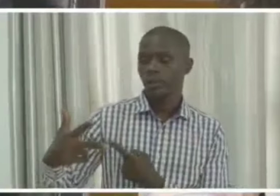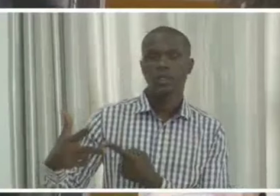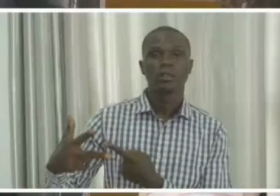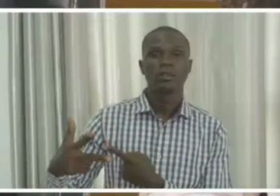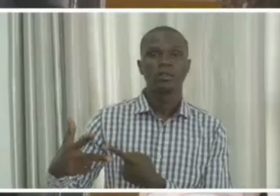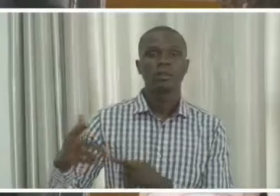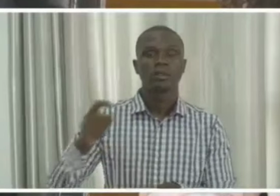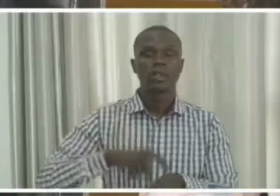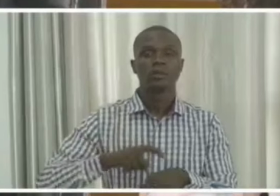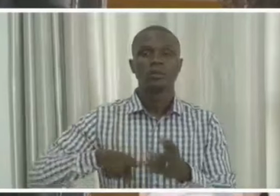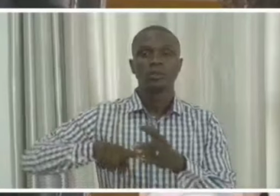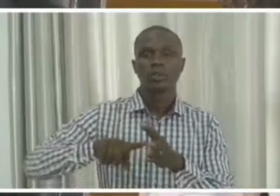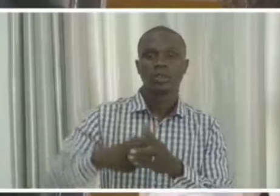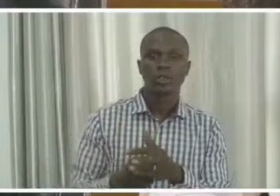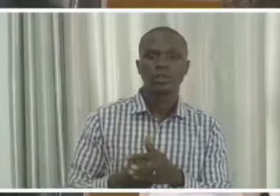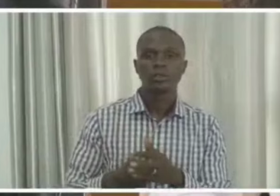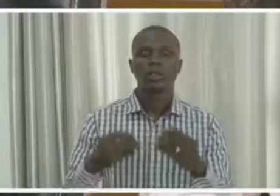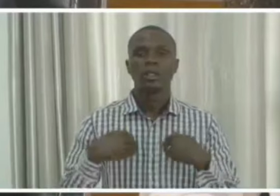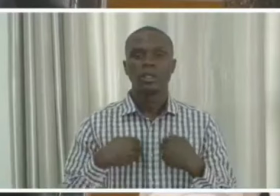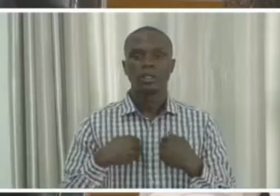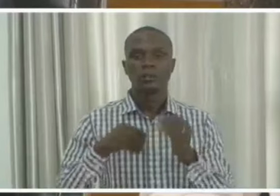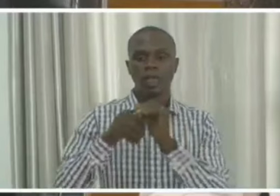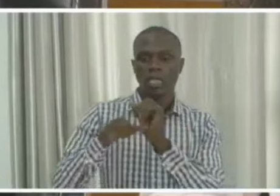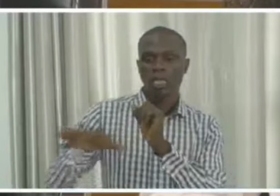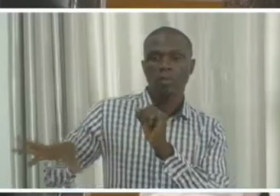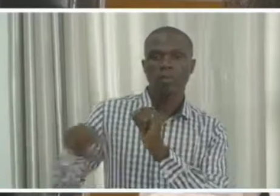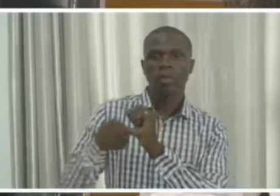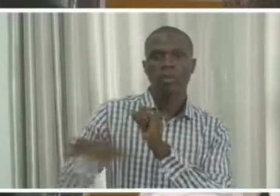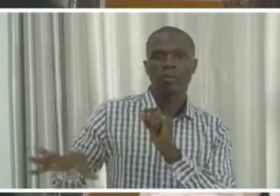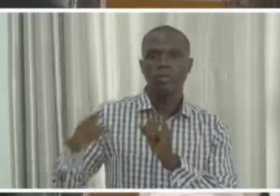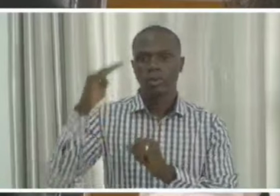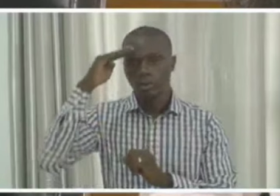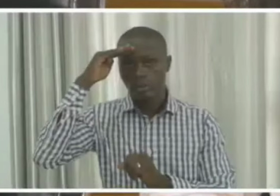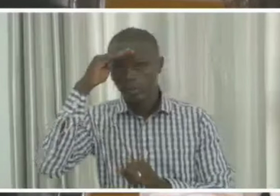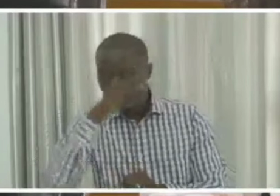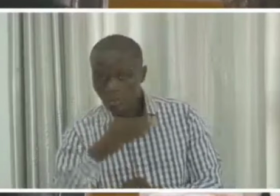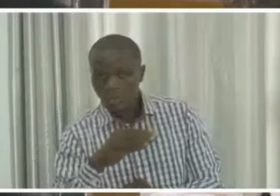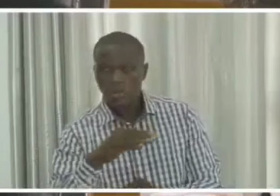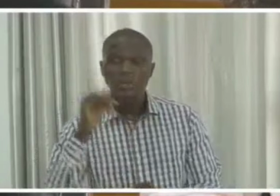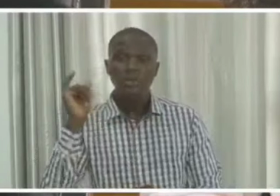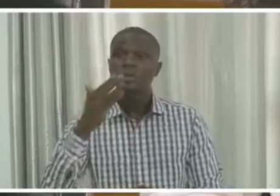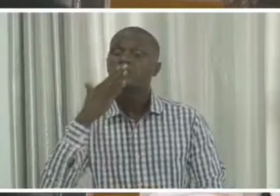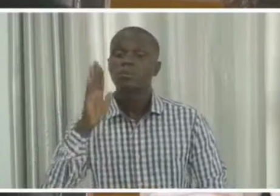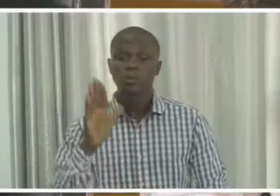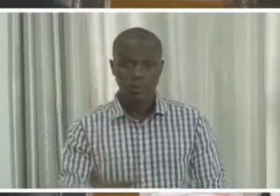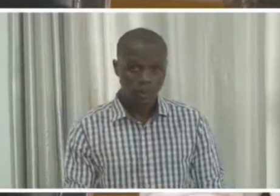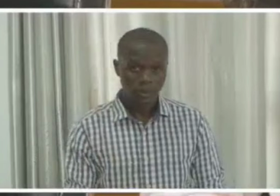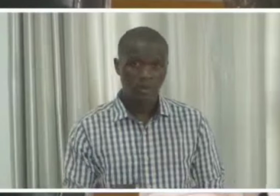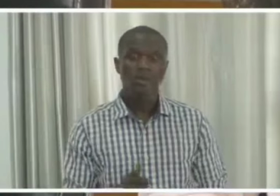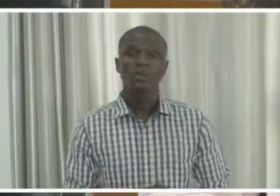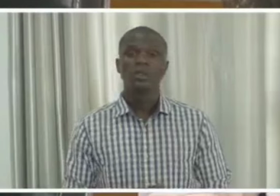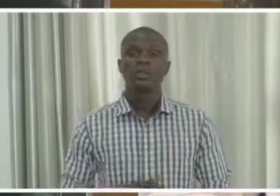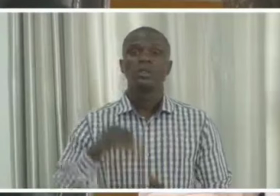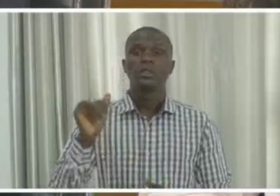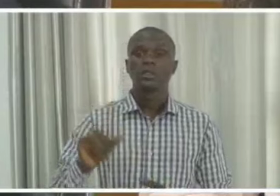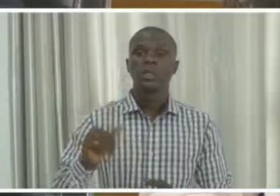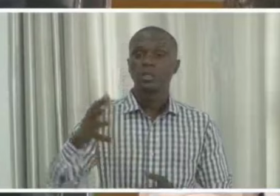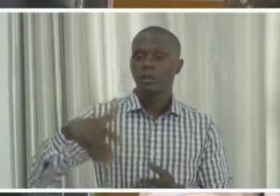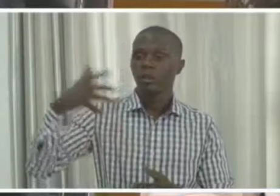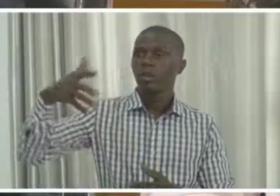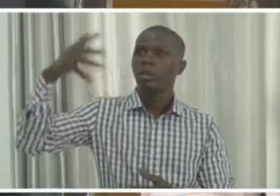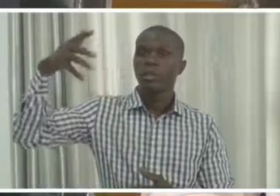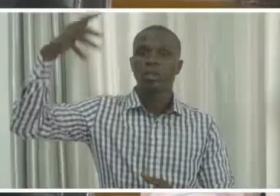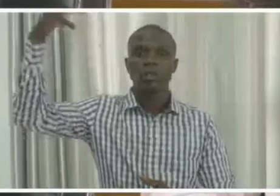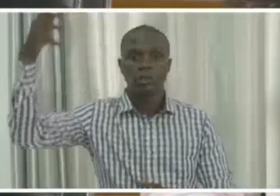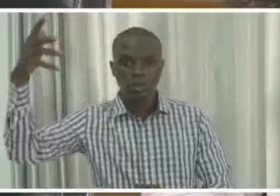the exhaust fumes where they come out. Where land they degrade, they release something where they go up in the atmosphere,